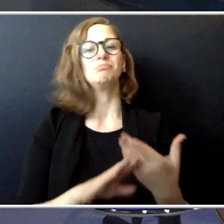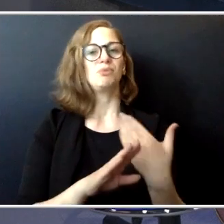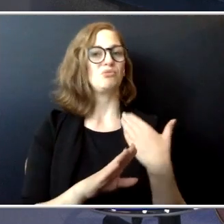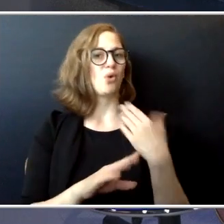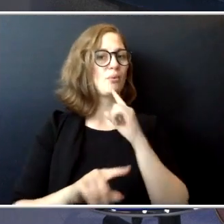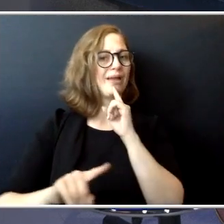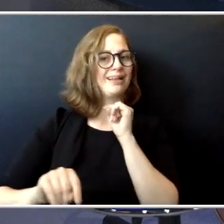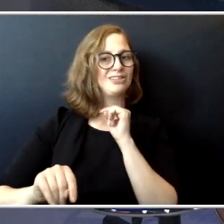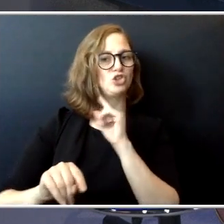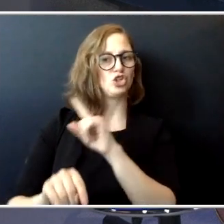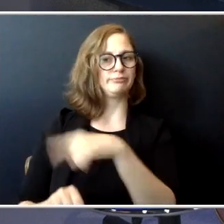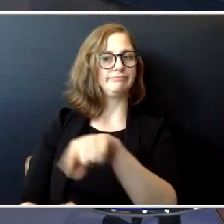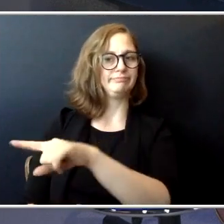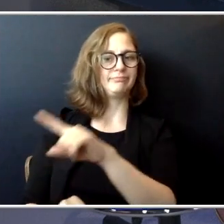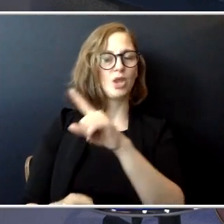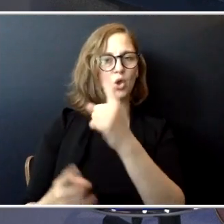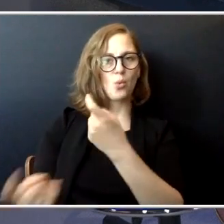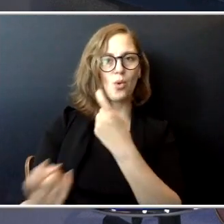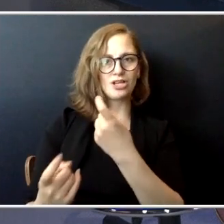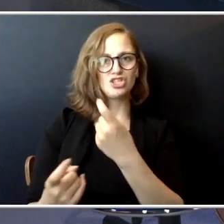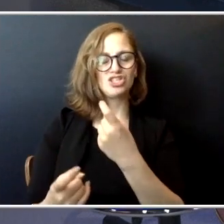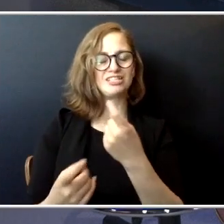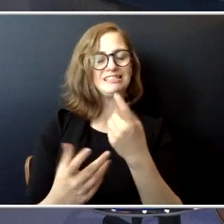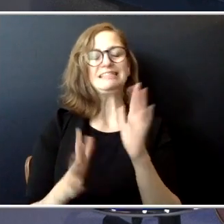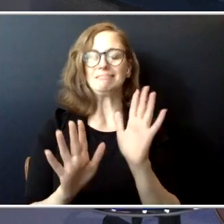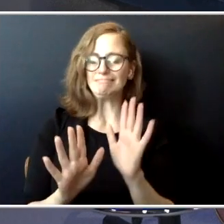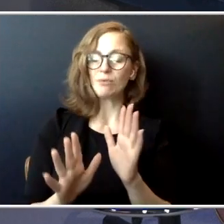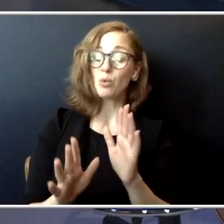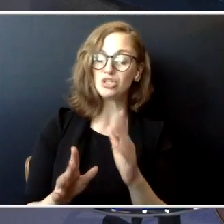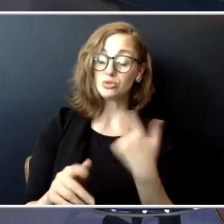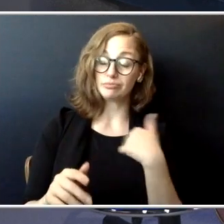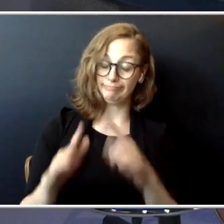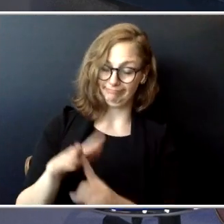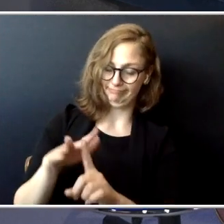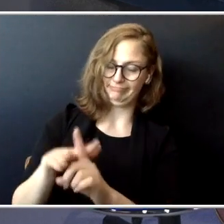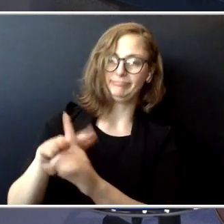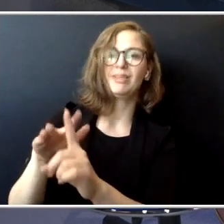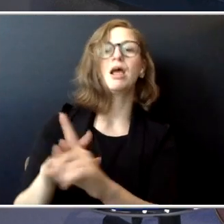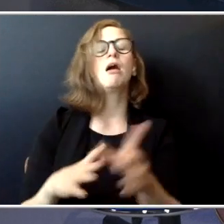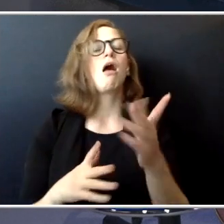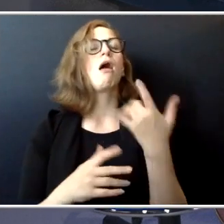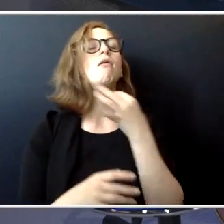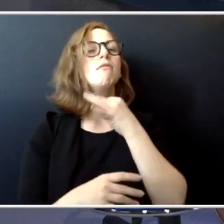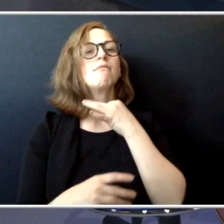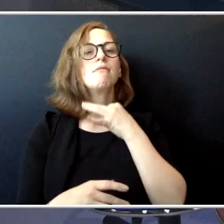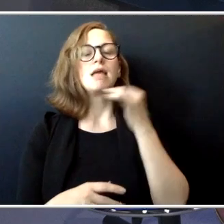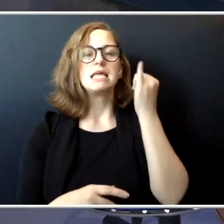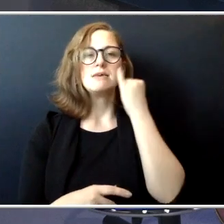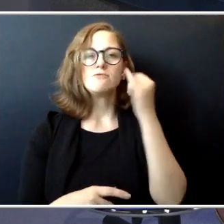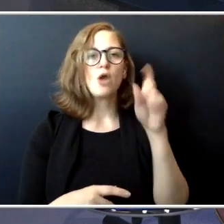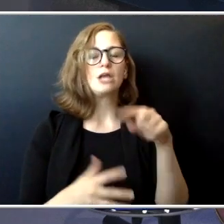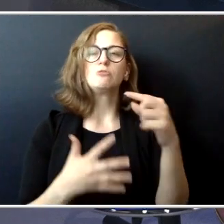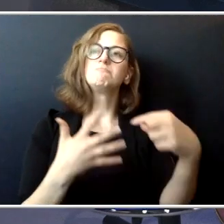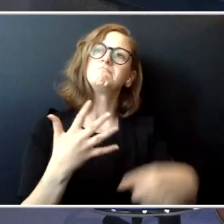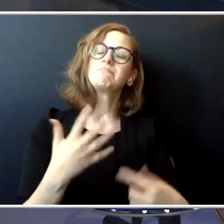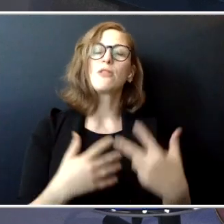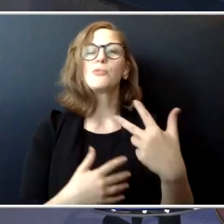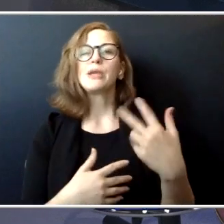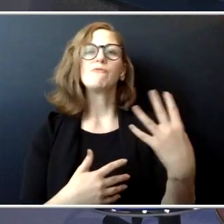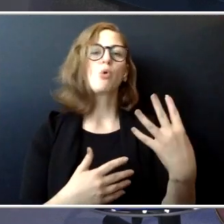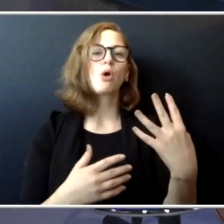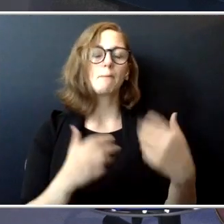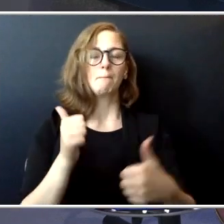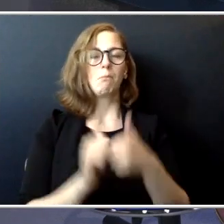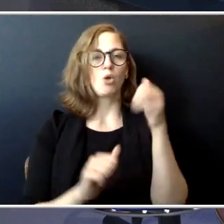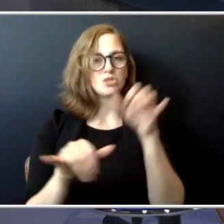want to ask you is if you had to rattle off 3 or 4 of the most common symptoms of this specific problem with parathyroid glands, what would they